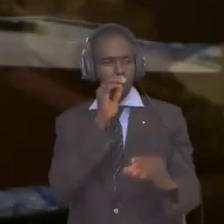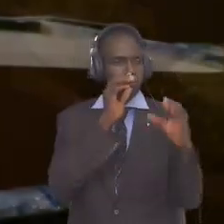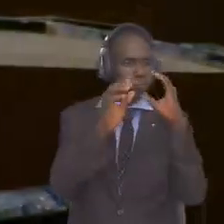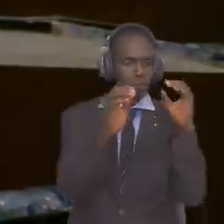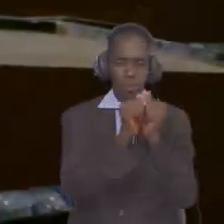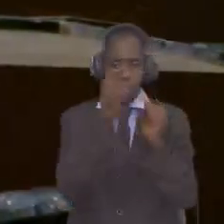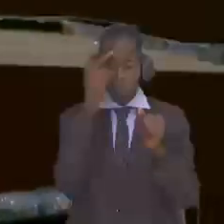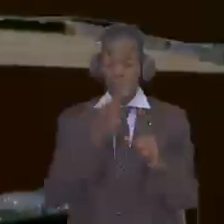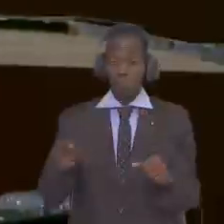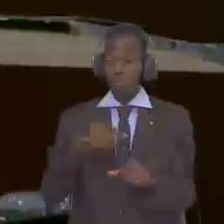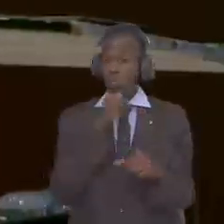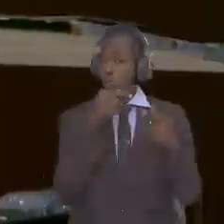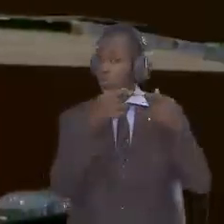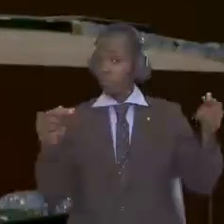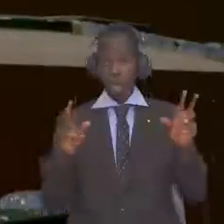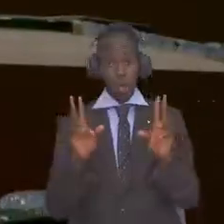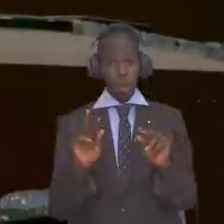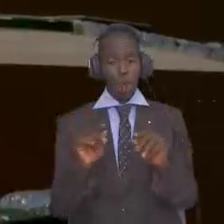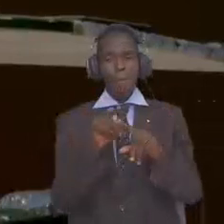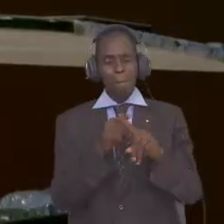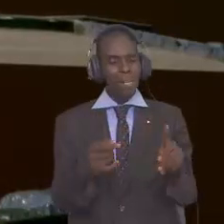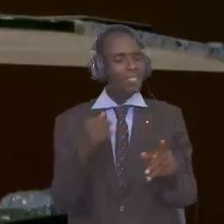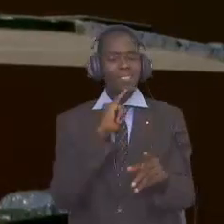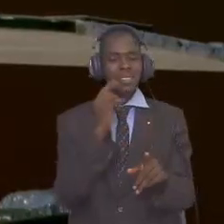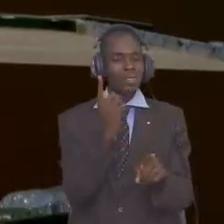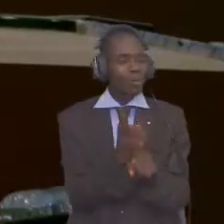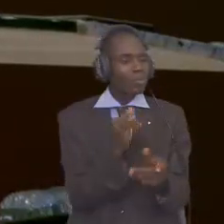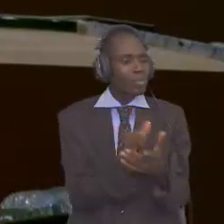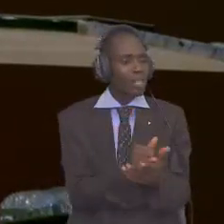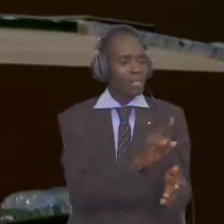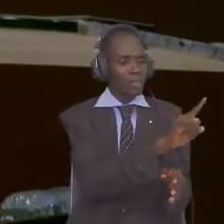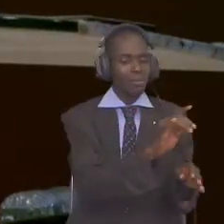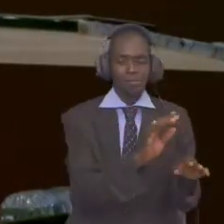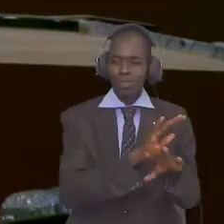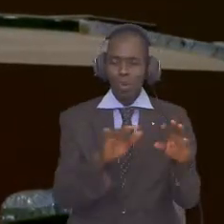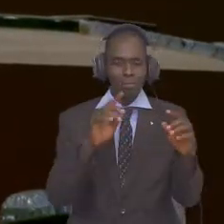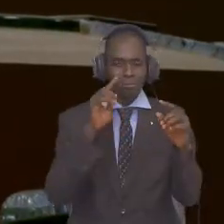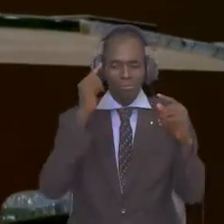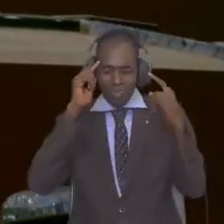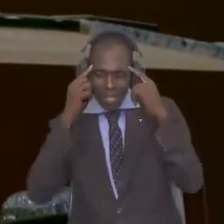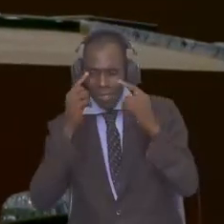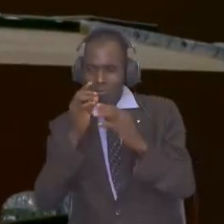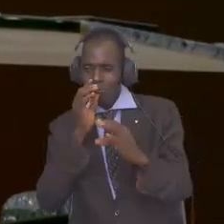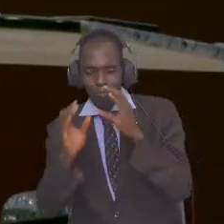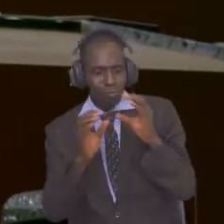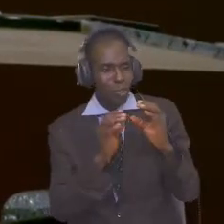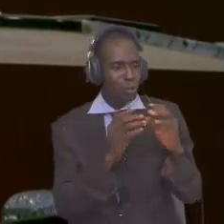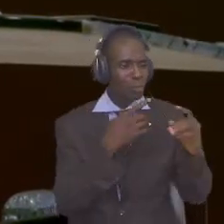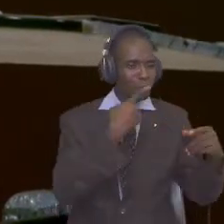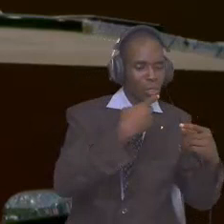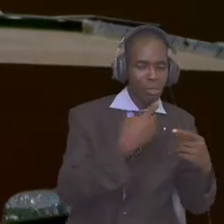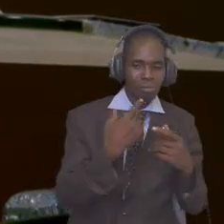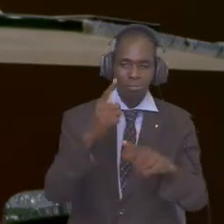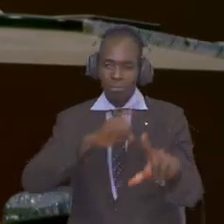hatred, no malice, nothing. Only that they just don't think talking together, speaking together, encouraging